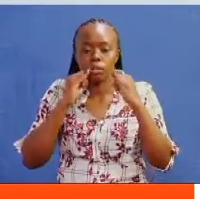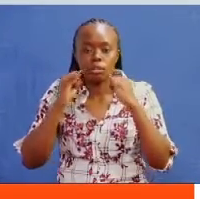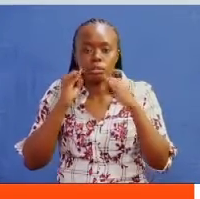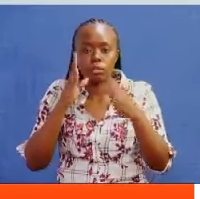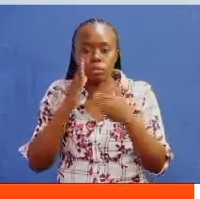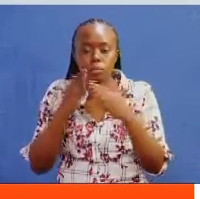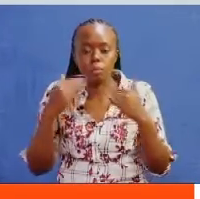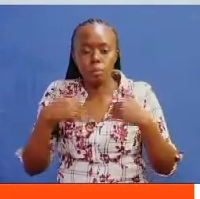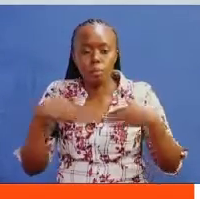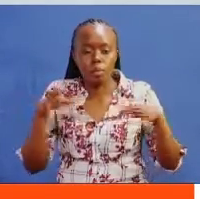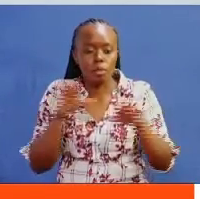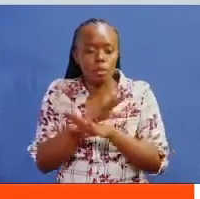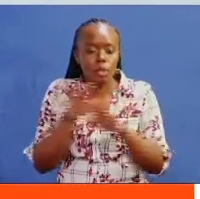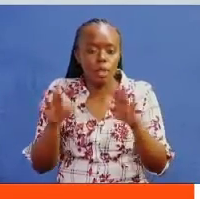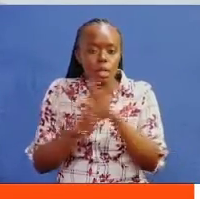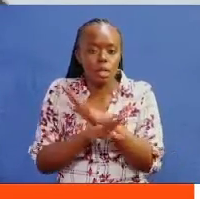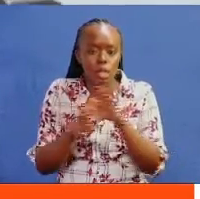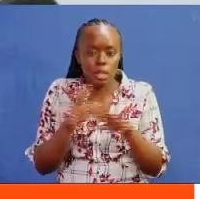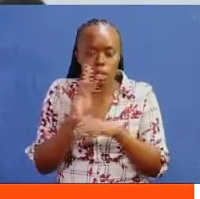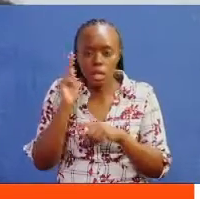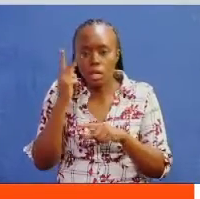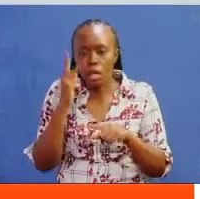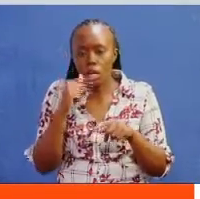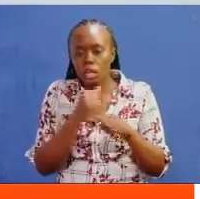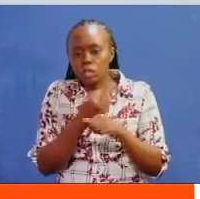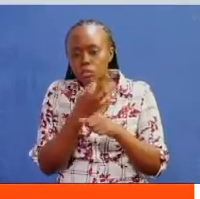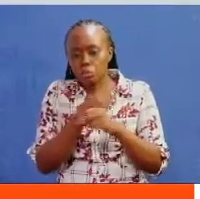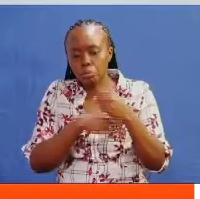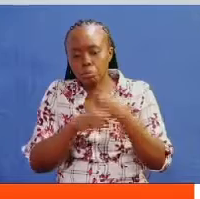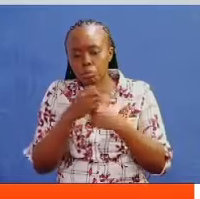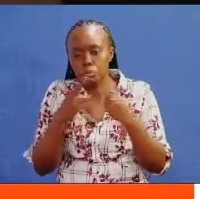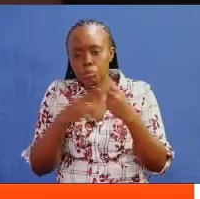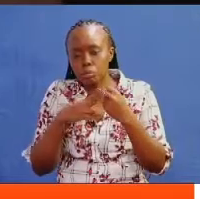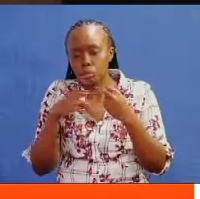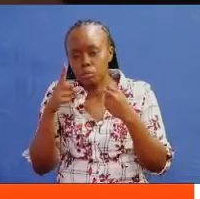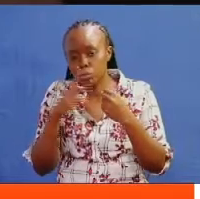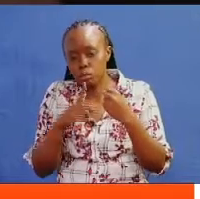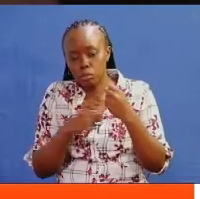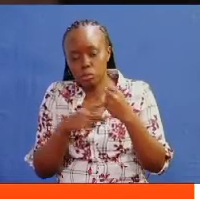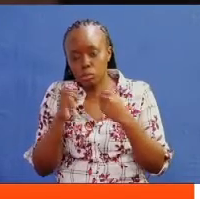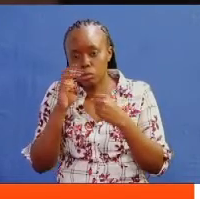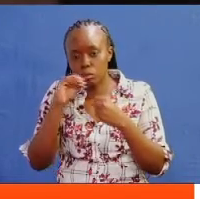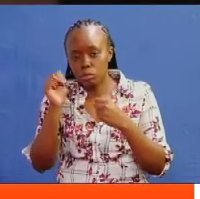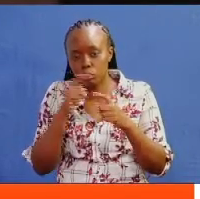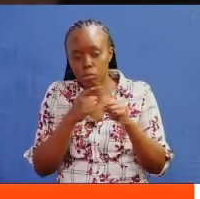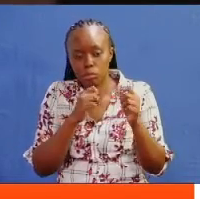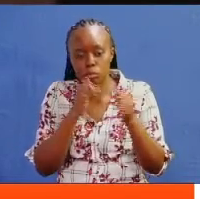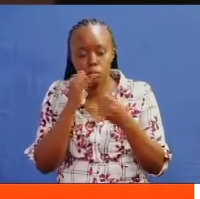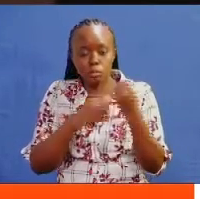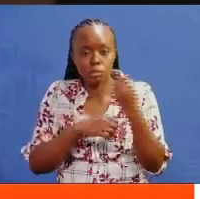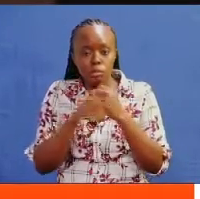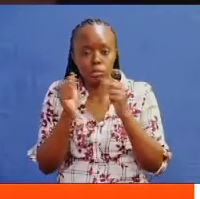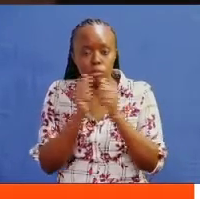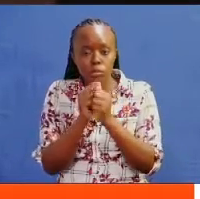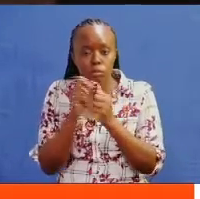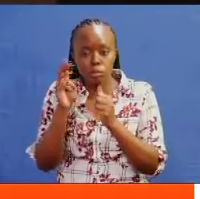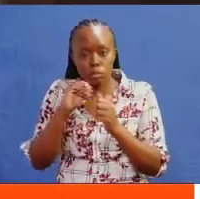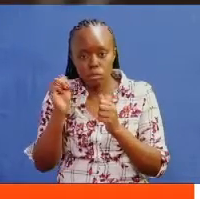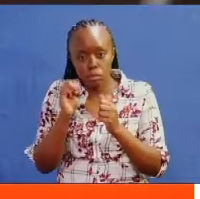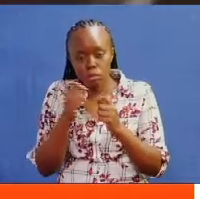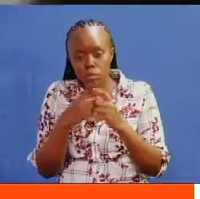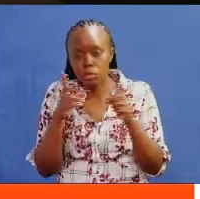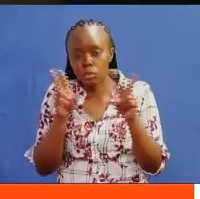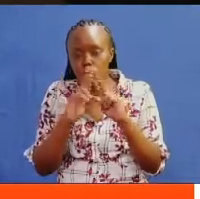the entire Kenyan adult population of 26 million people by mid-2022, with 10 million set